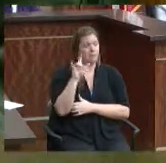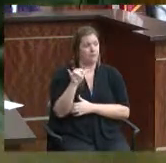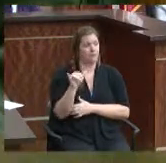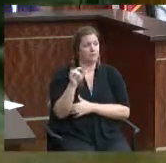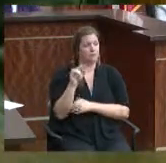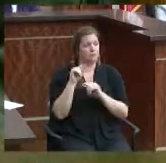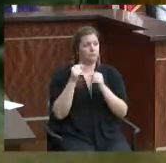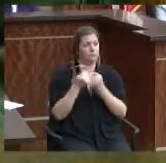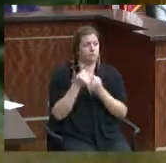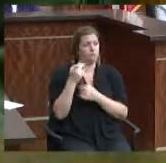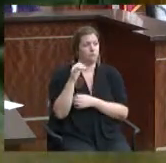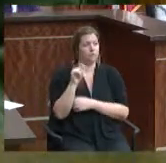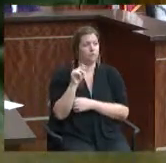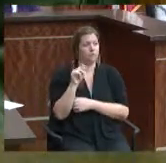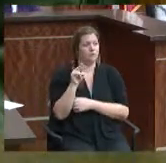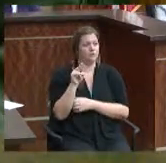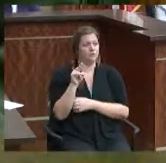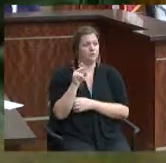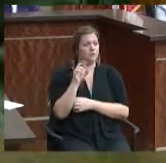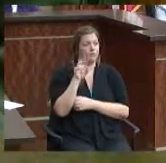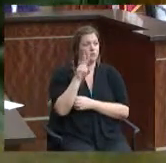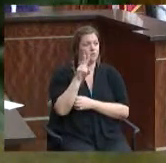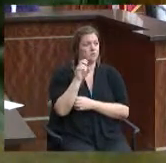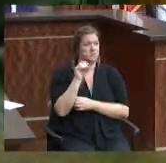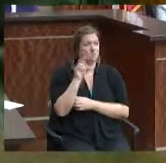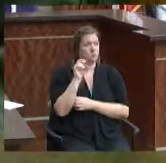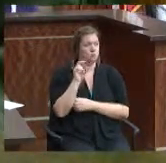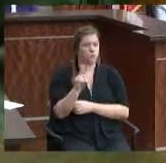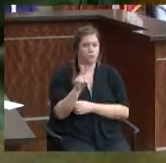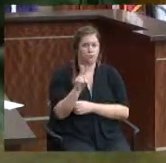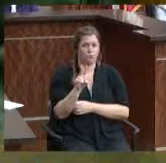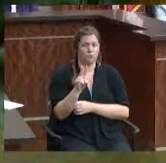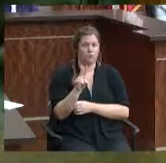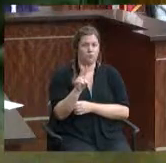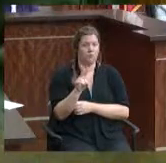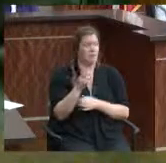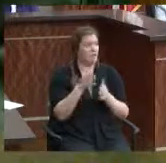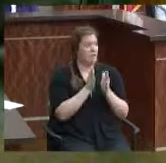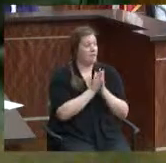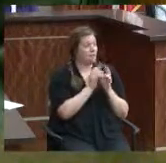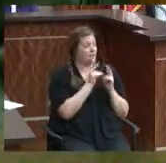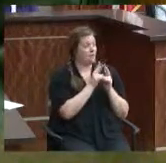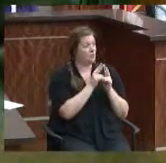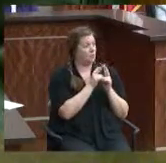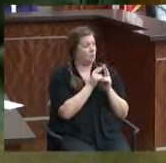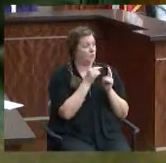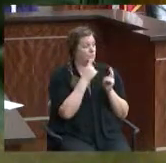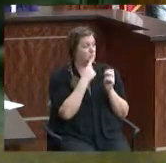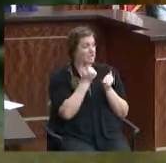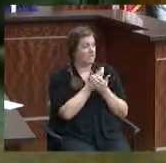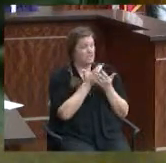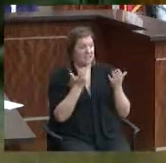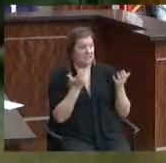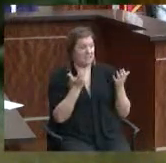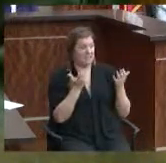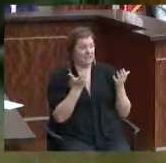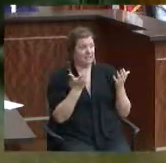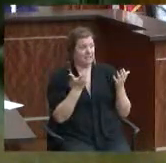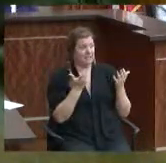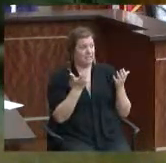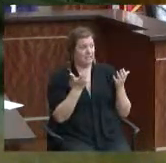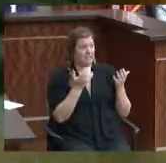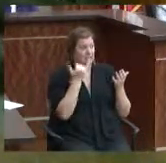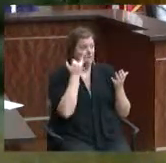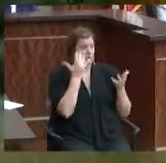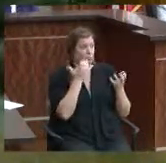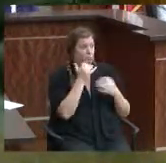Troop 602, Andy Sellers from Troop 602. And I'll ask if either one of them wants to say a couple of words, come up to